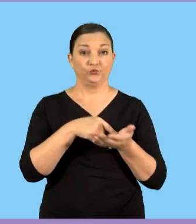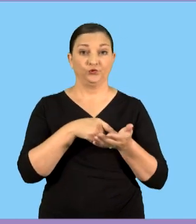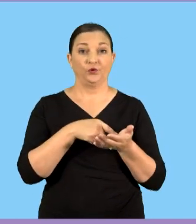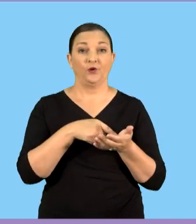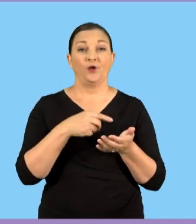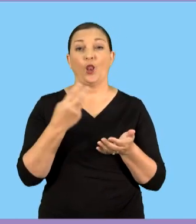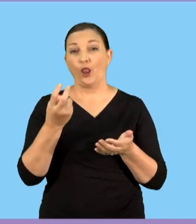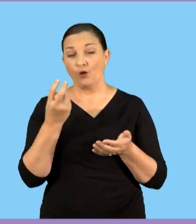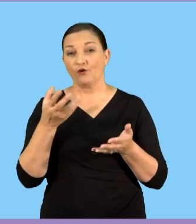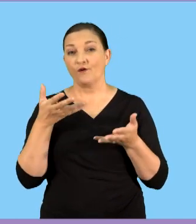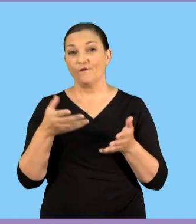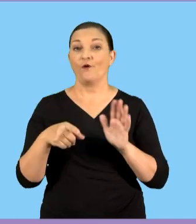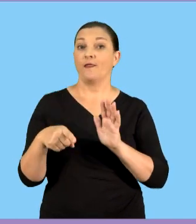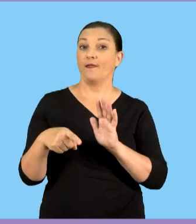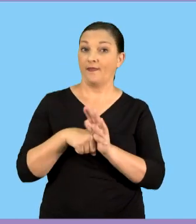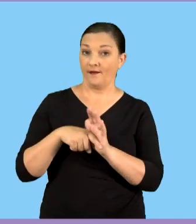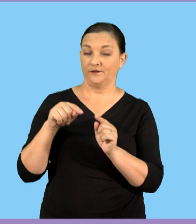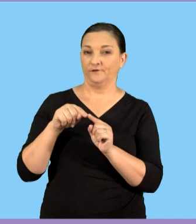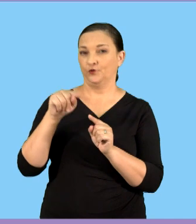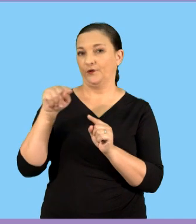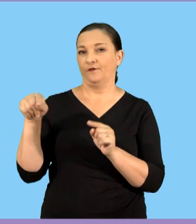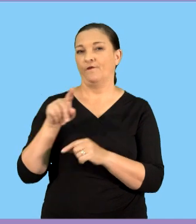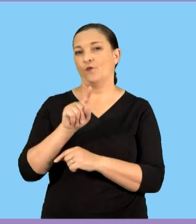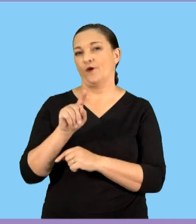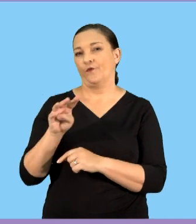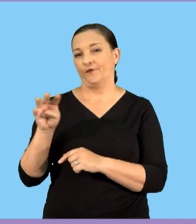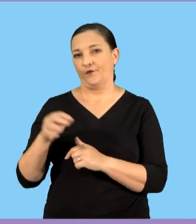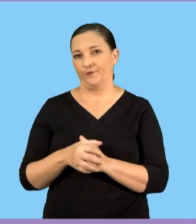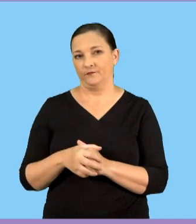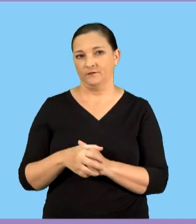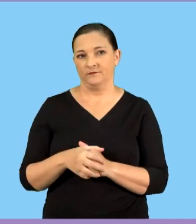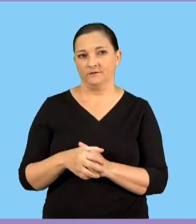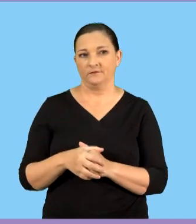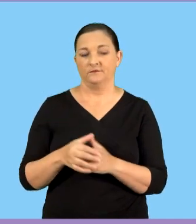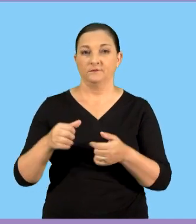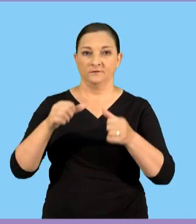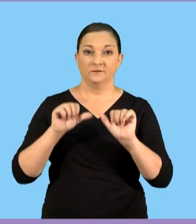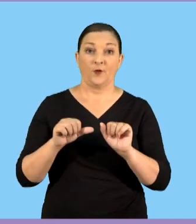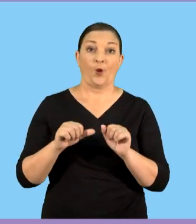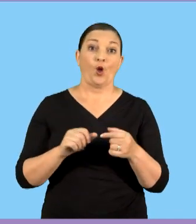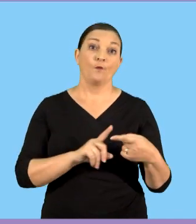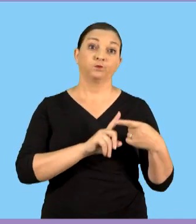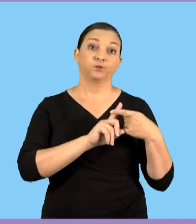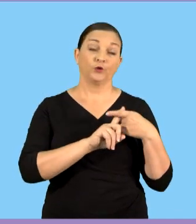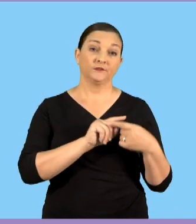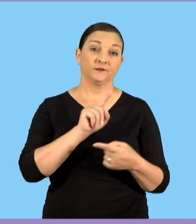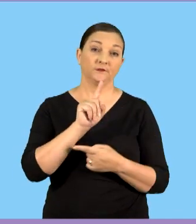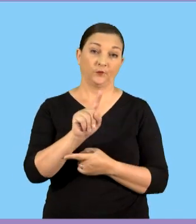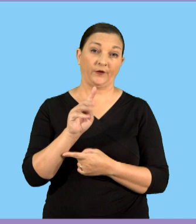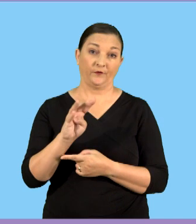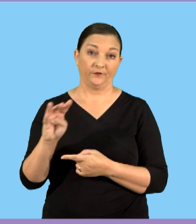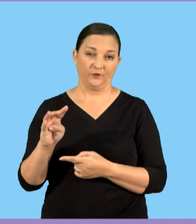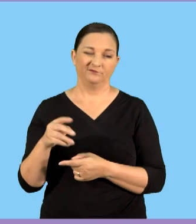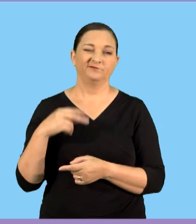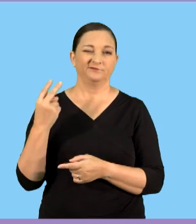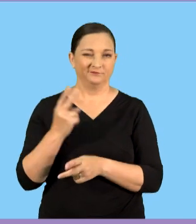us that they are looking for the negative square root of 144. What about if I'm asked for a positive square